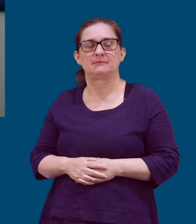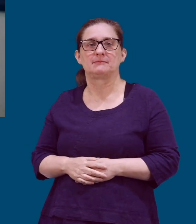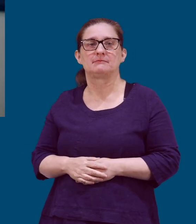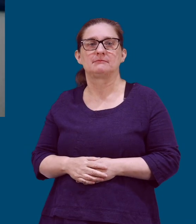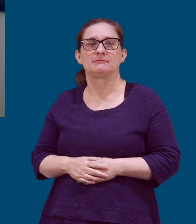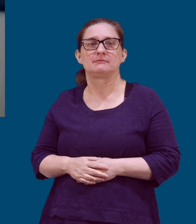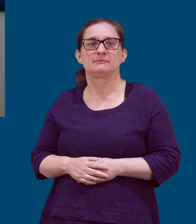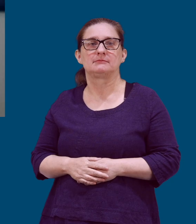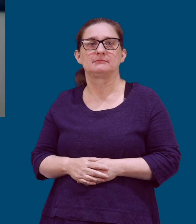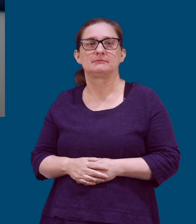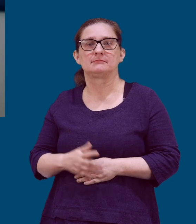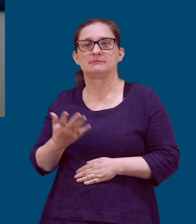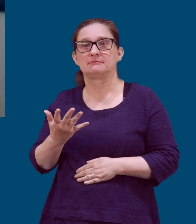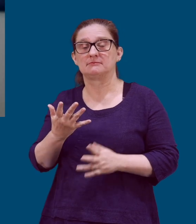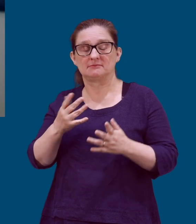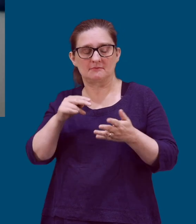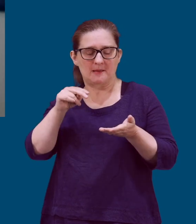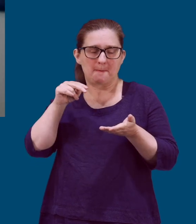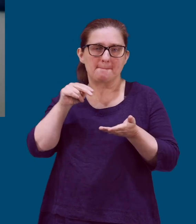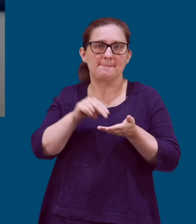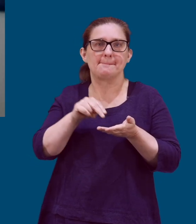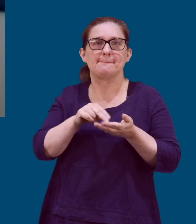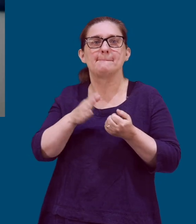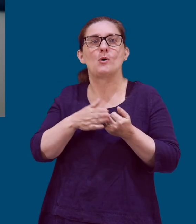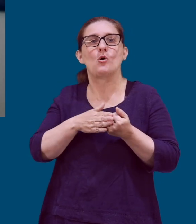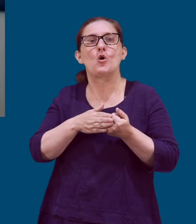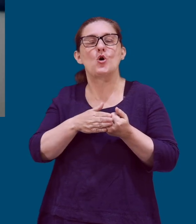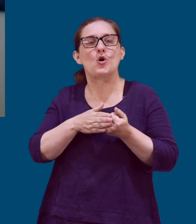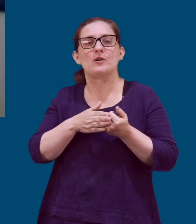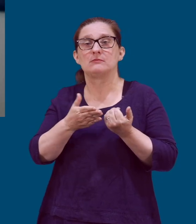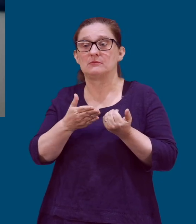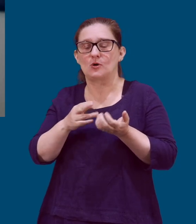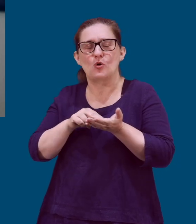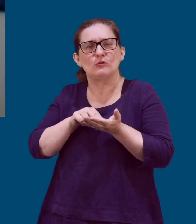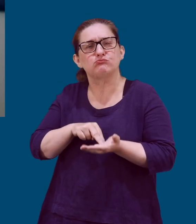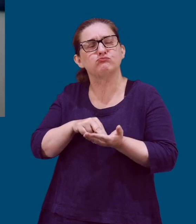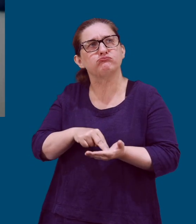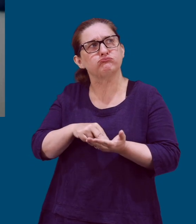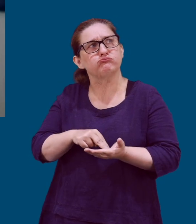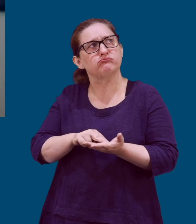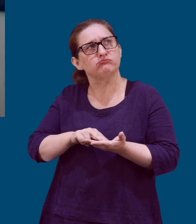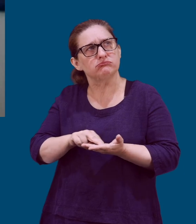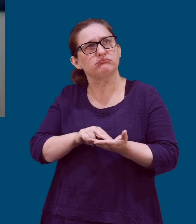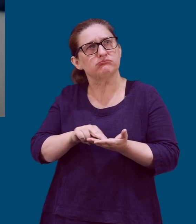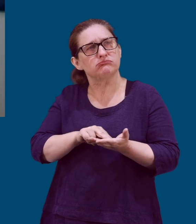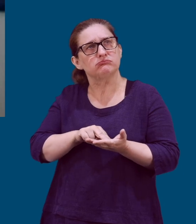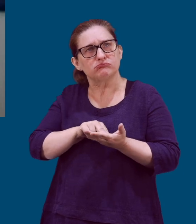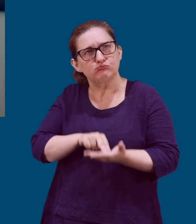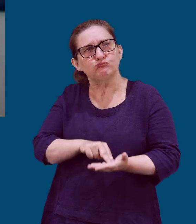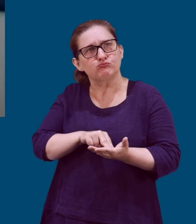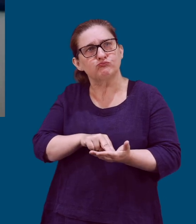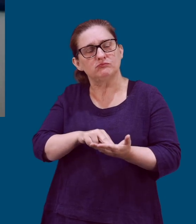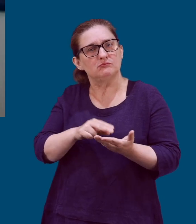Dig your fingers in a little bit harder into the clay or into your palm. And does it make an imprint